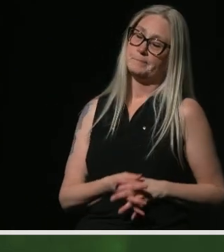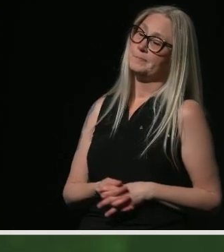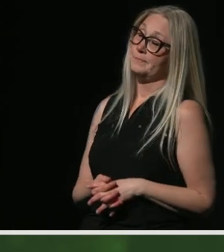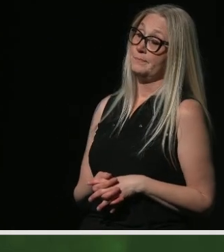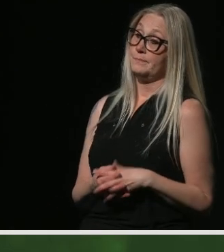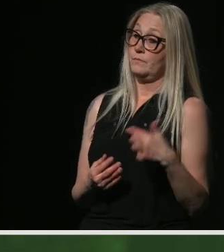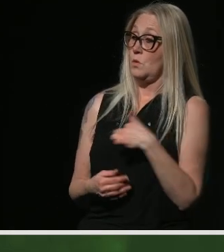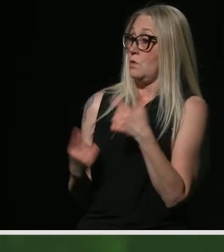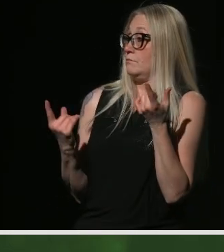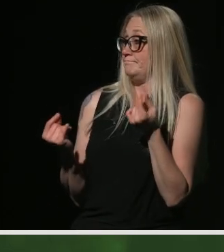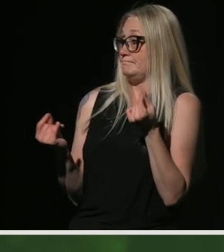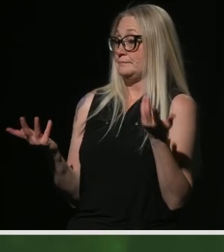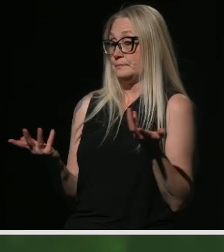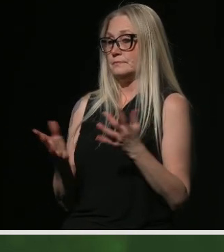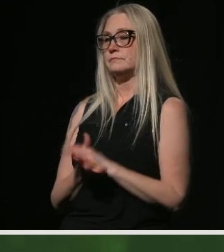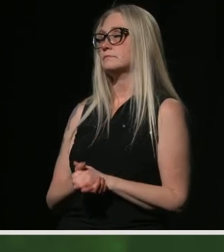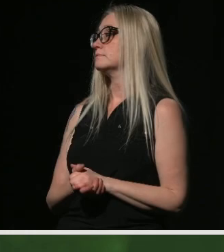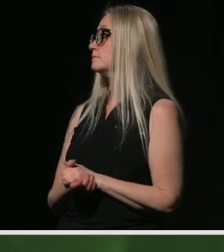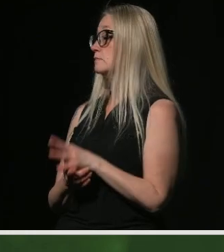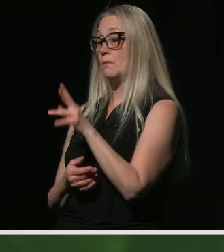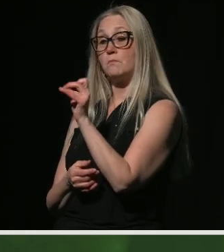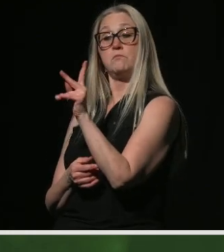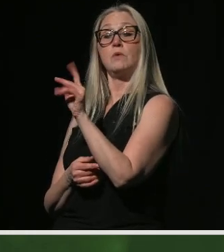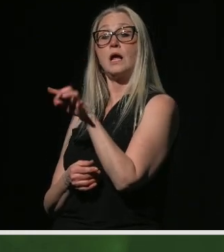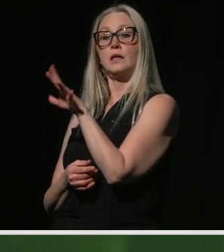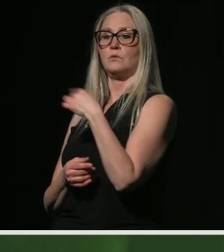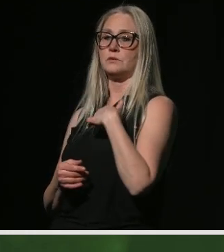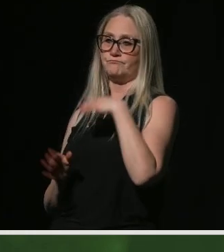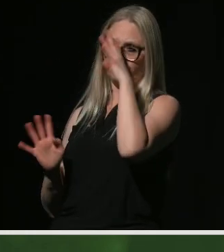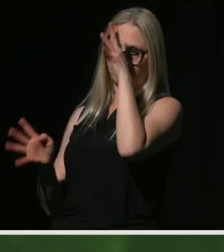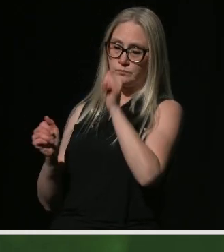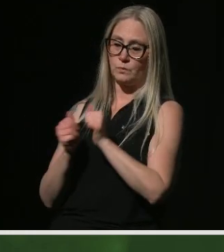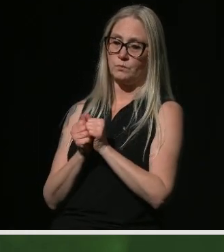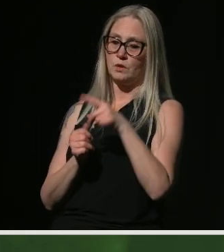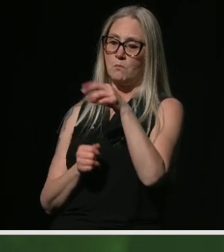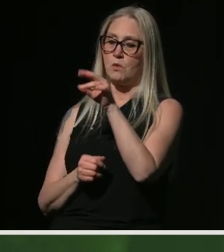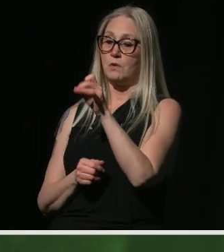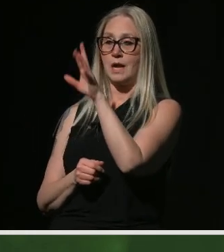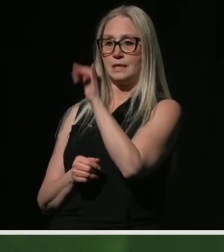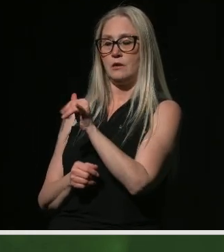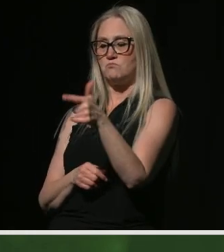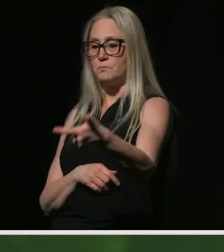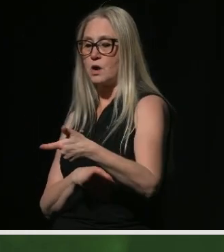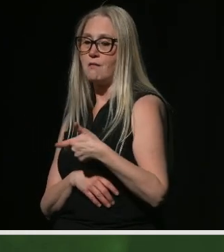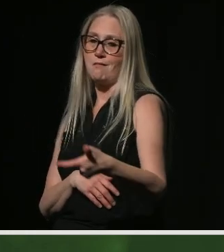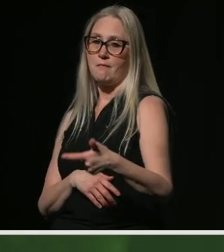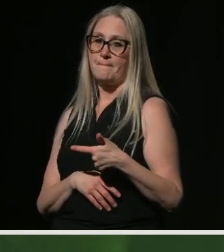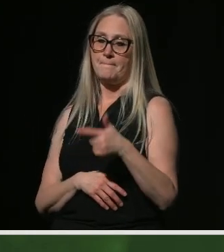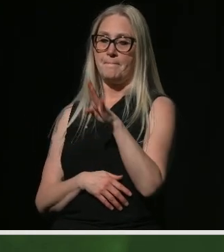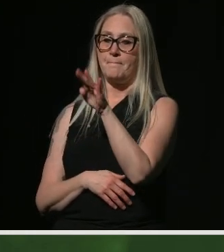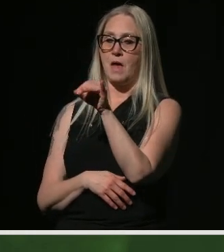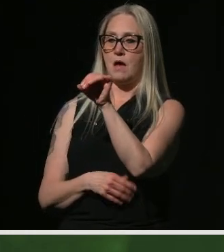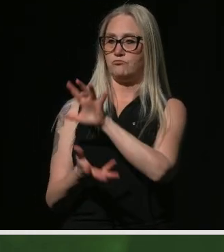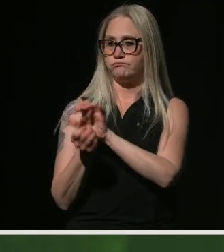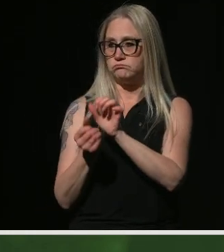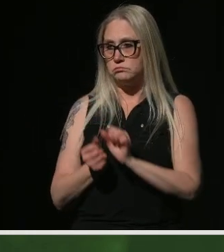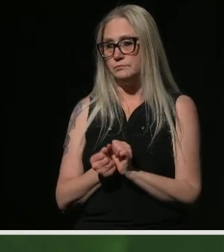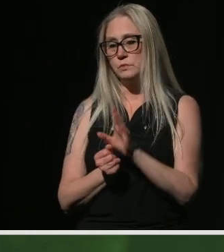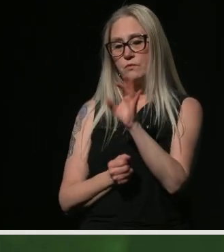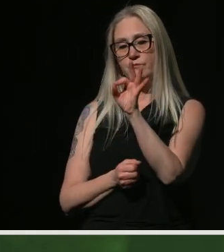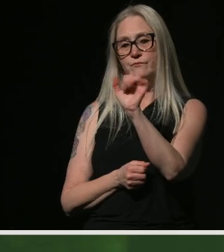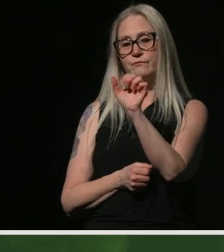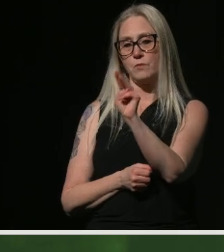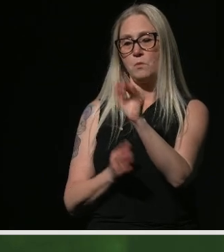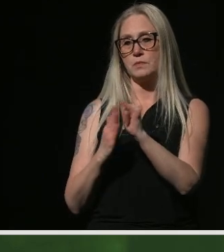what do? At Brekland, we have developed a proprietary spray-on biodegradable foam that insulates crops from frost